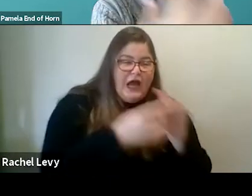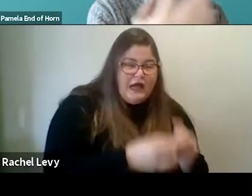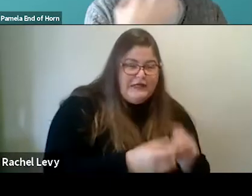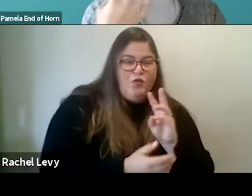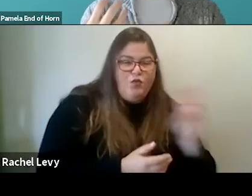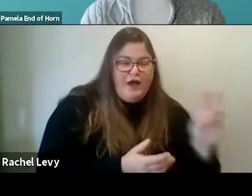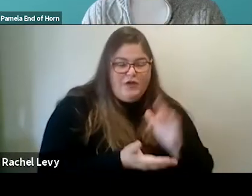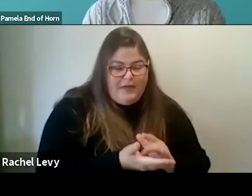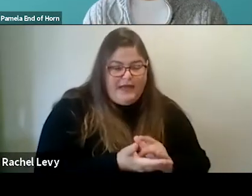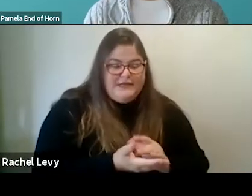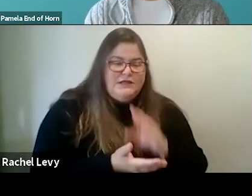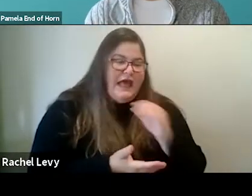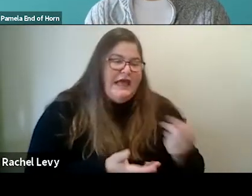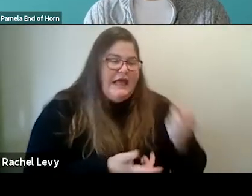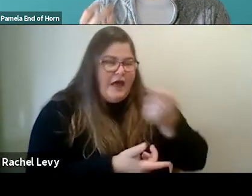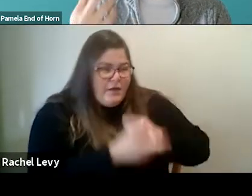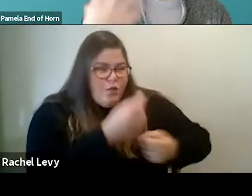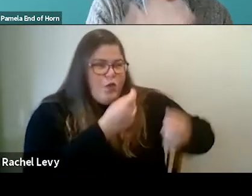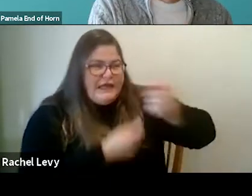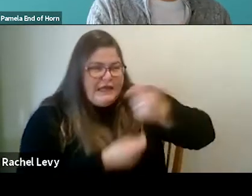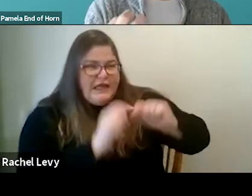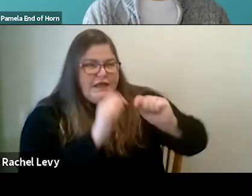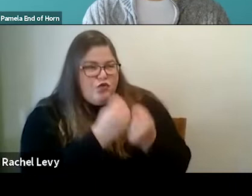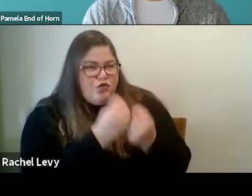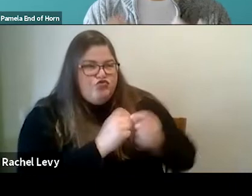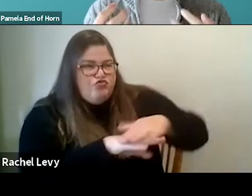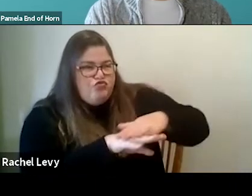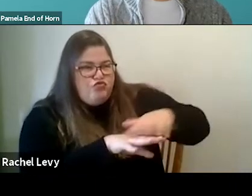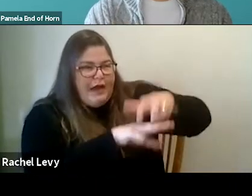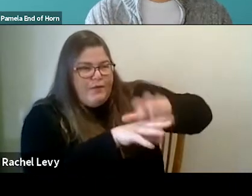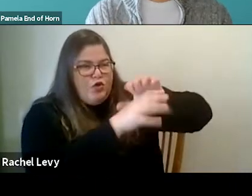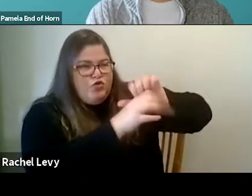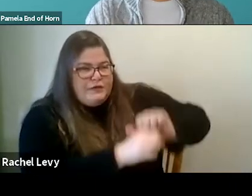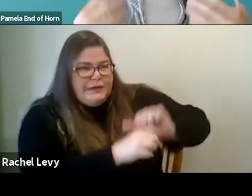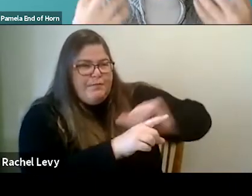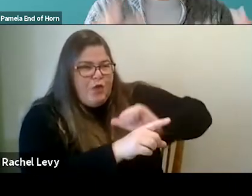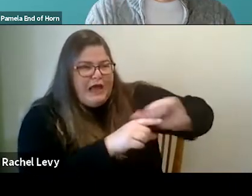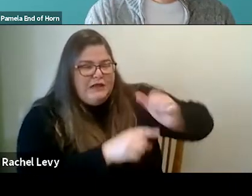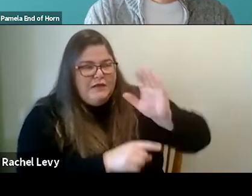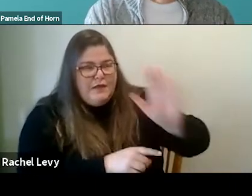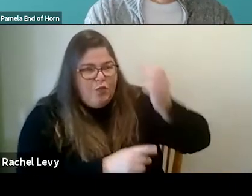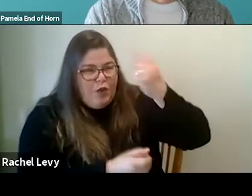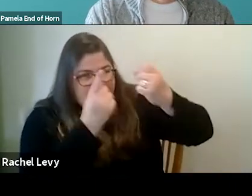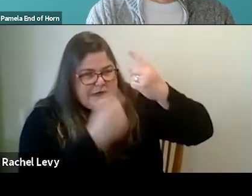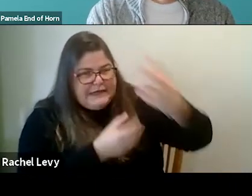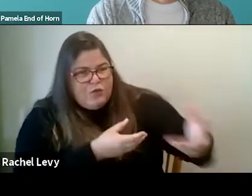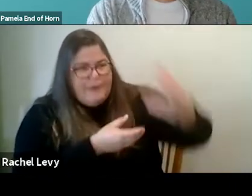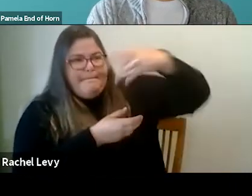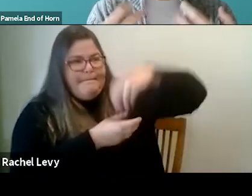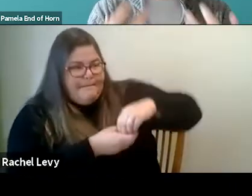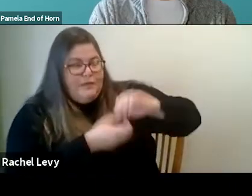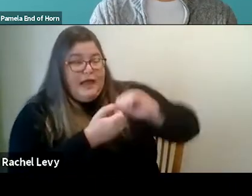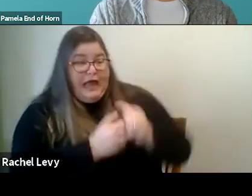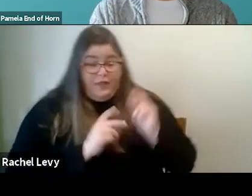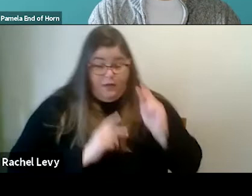medicine, and pulling in those tribal traditional practices and understanding that how that patient is